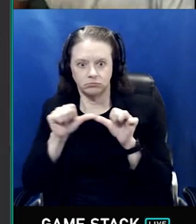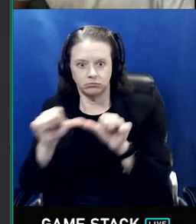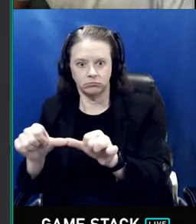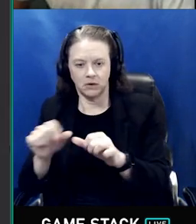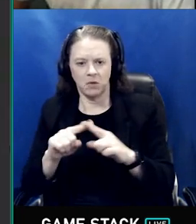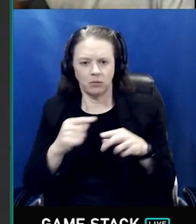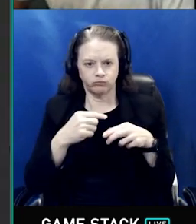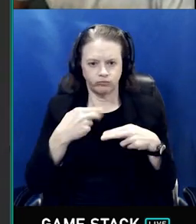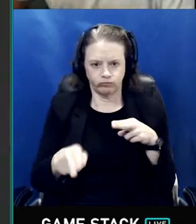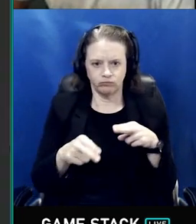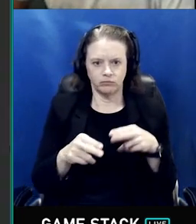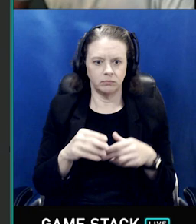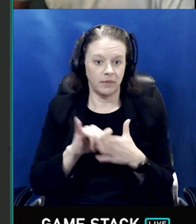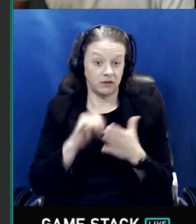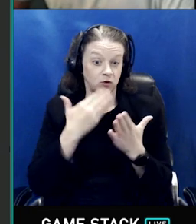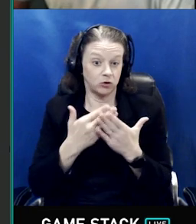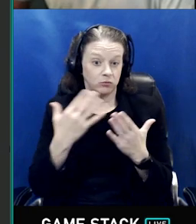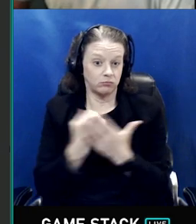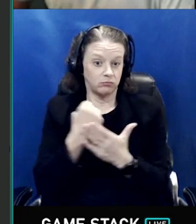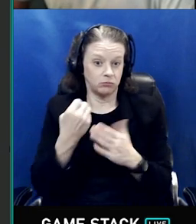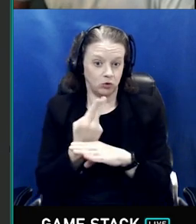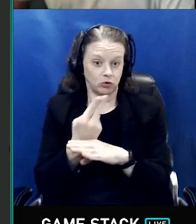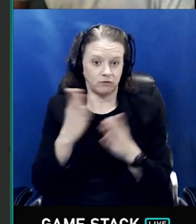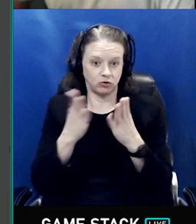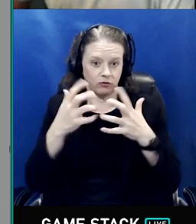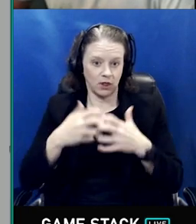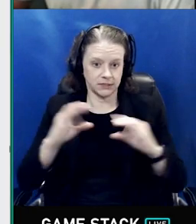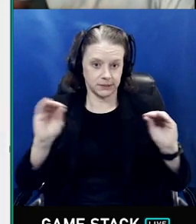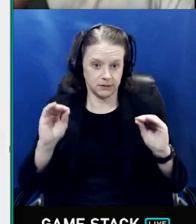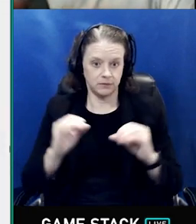Okay, so let's move on to latency and availability.